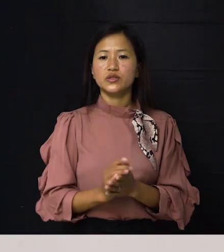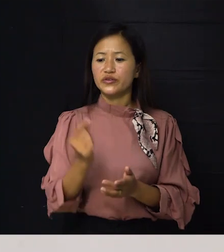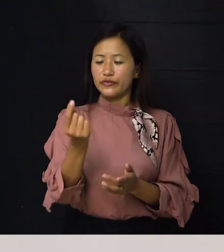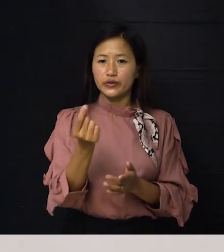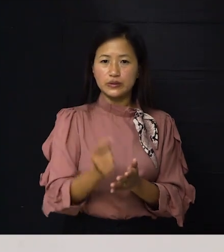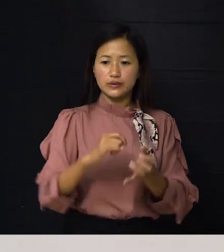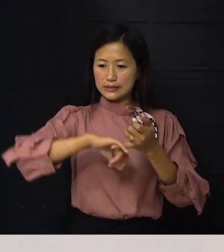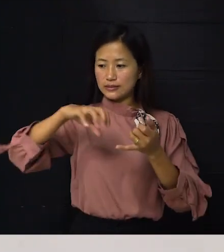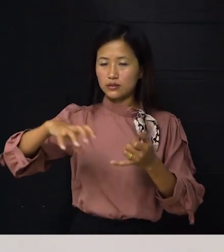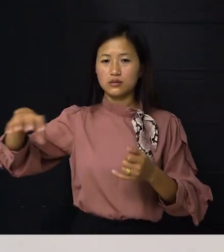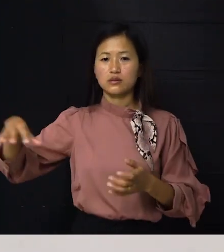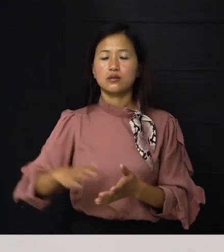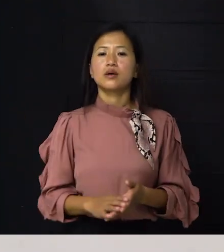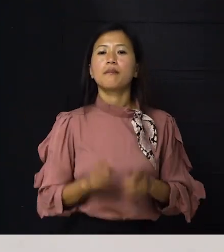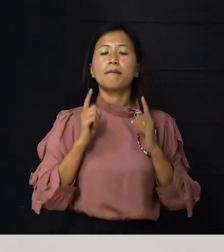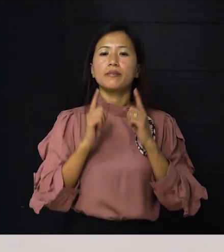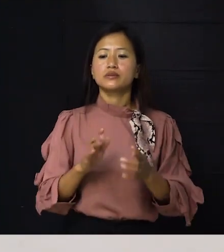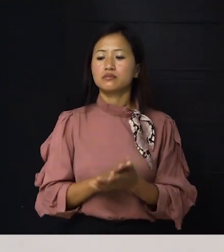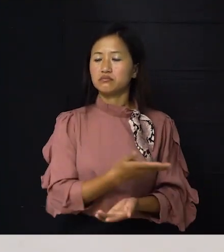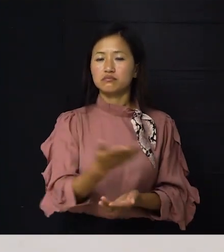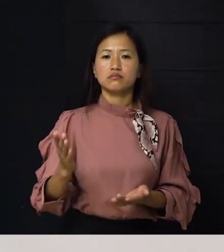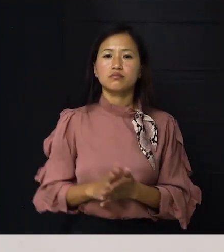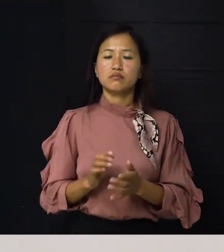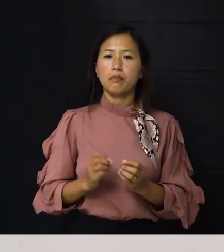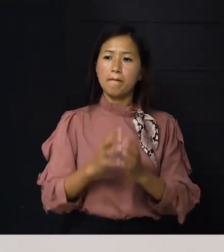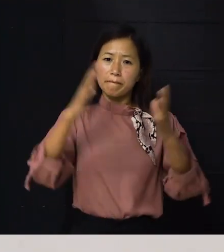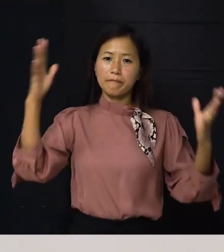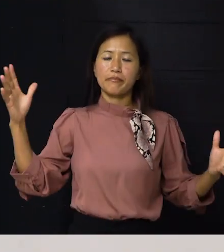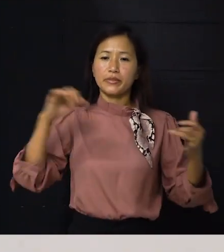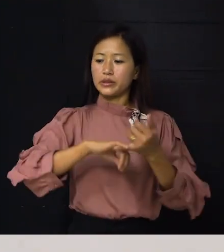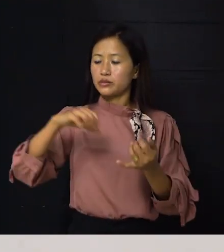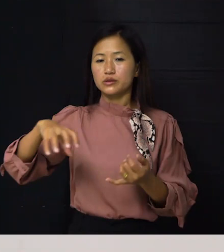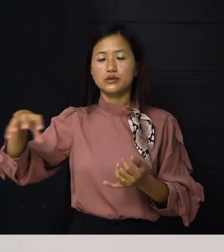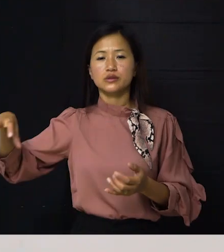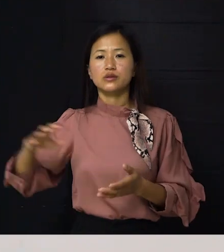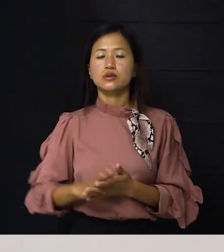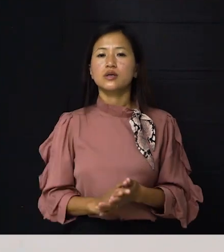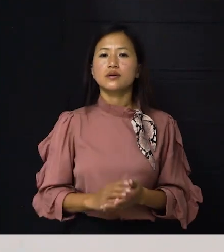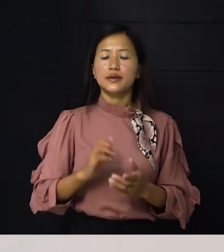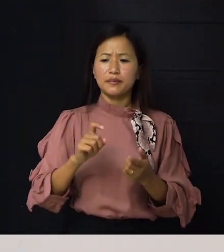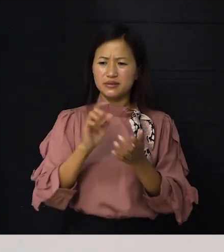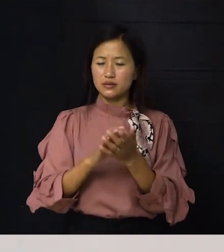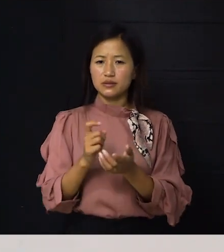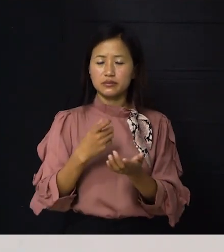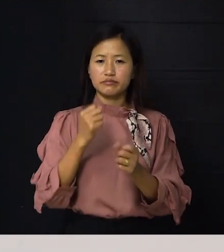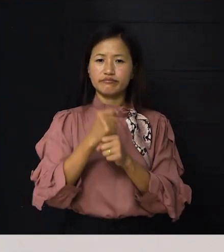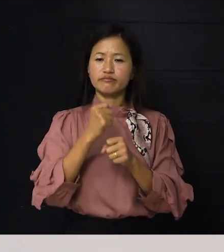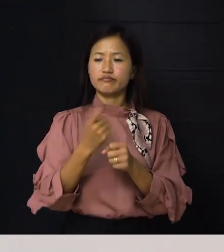control of only few states, but now they had control over many more states. And likewise, they also annexed Gujarat, they